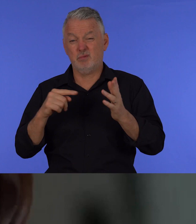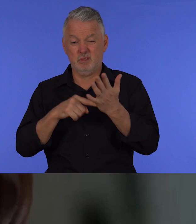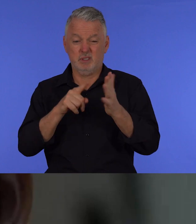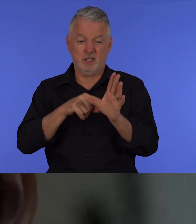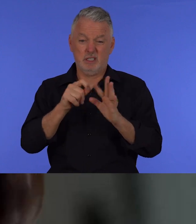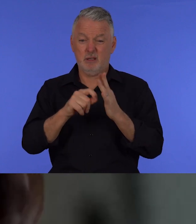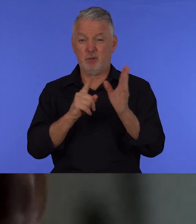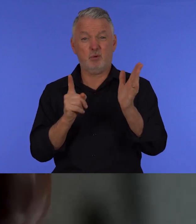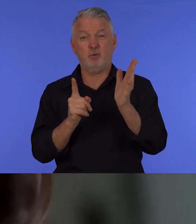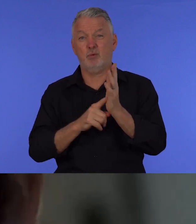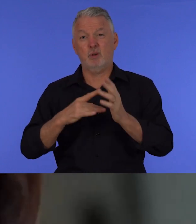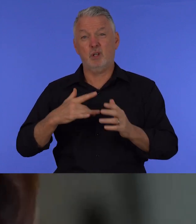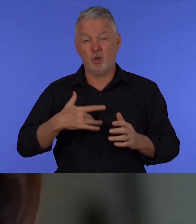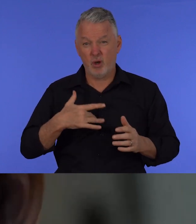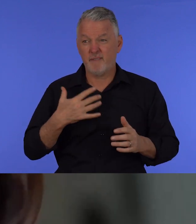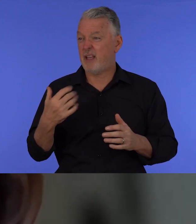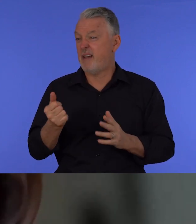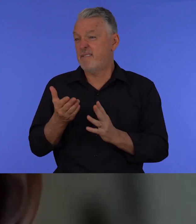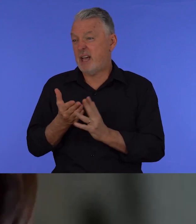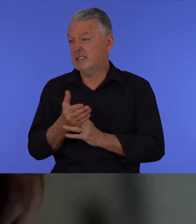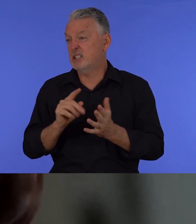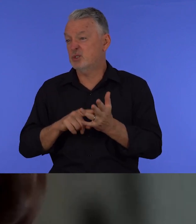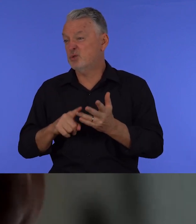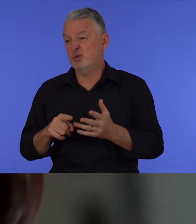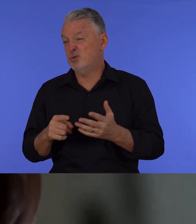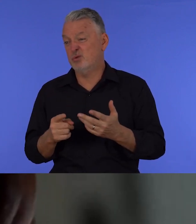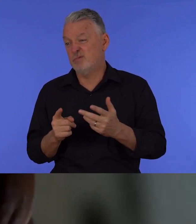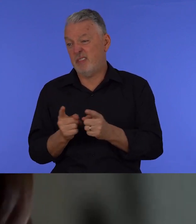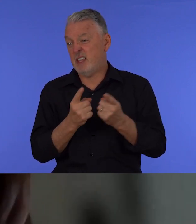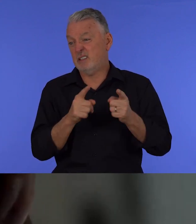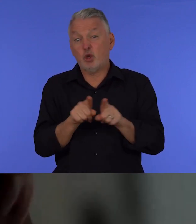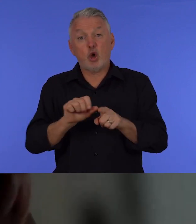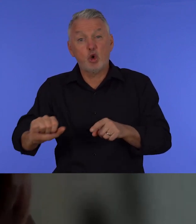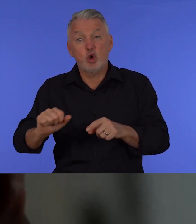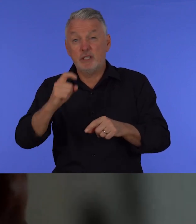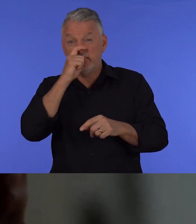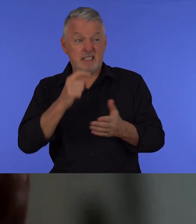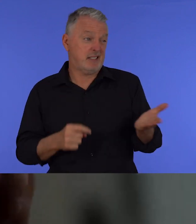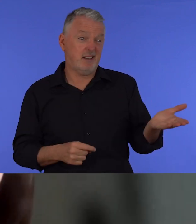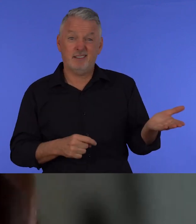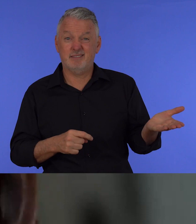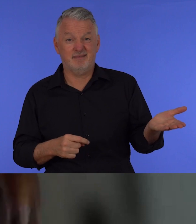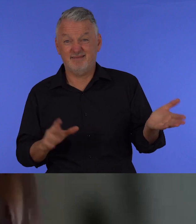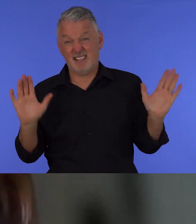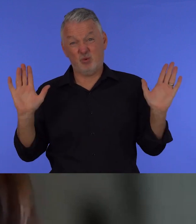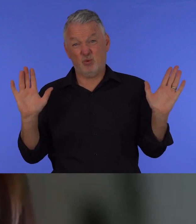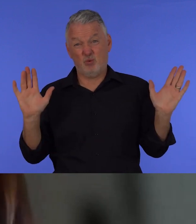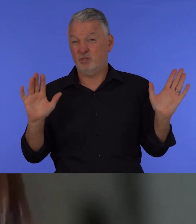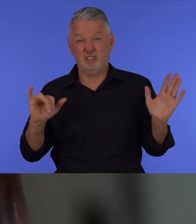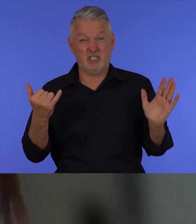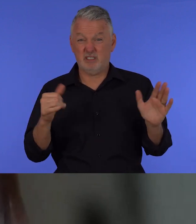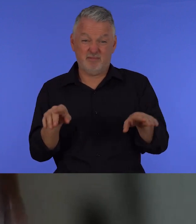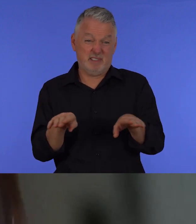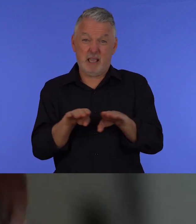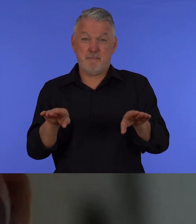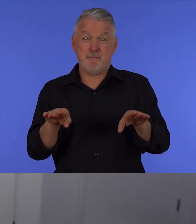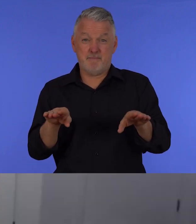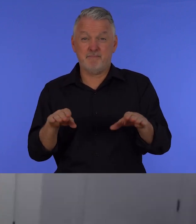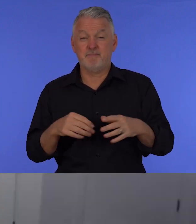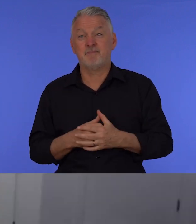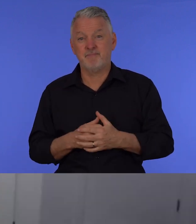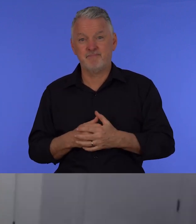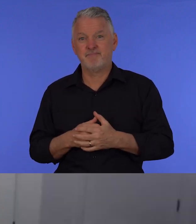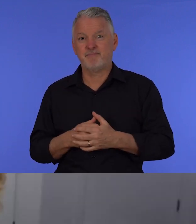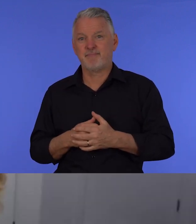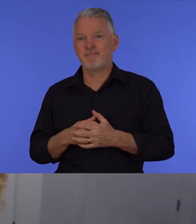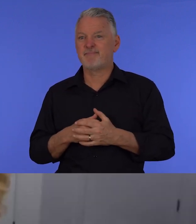have a normal, like a typical life and normal access to things that her sister has. And so I just try